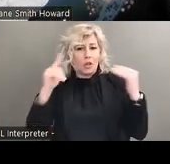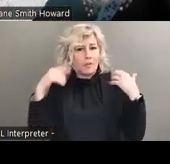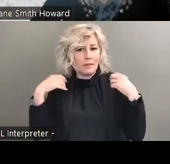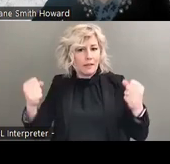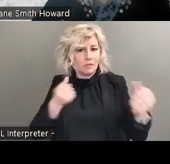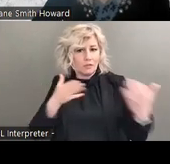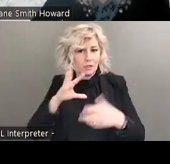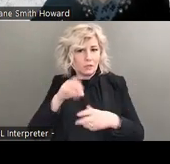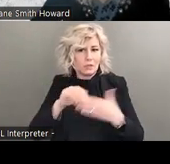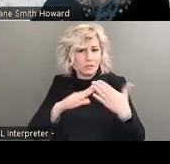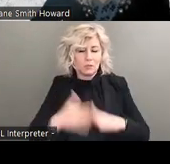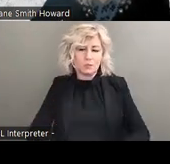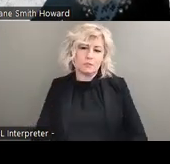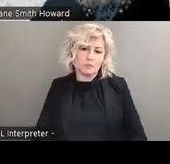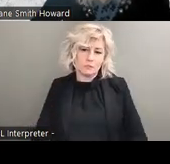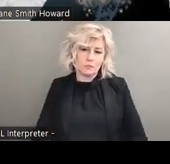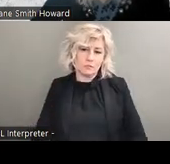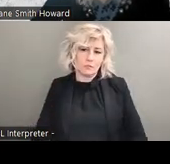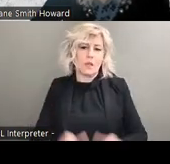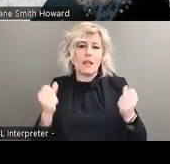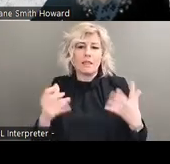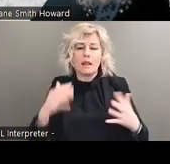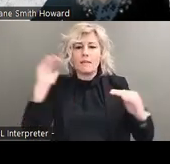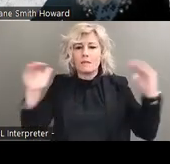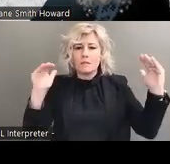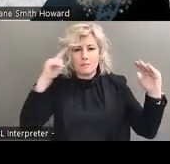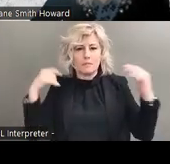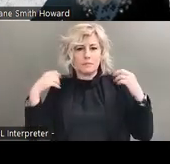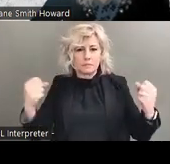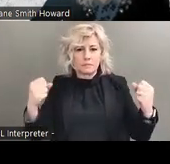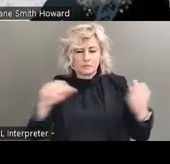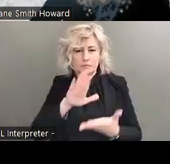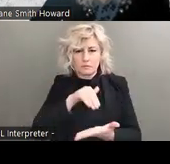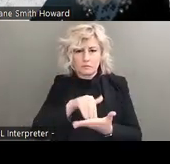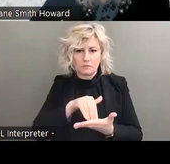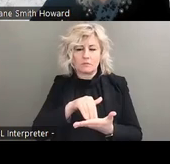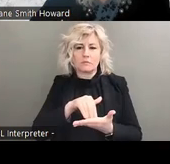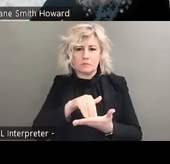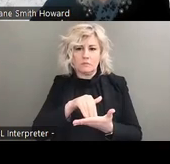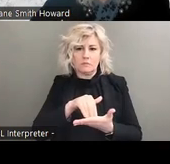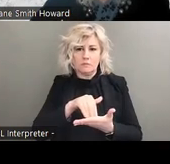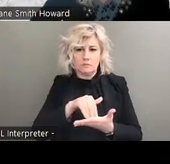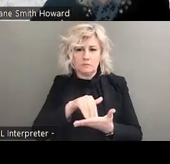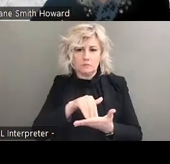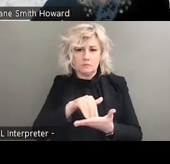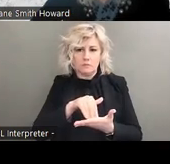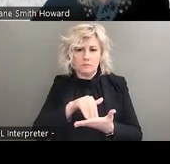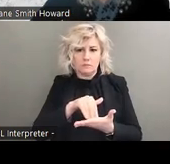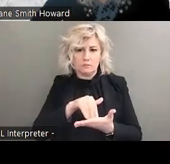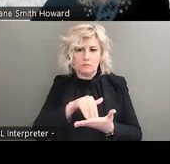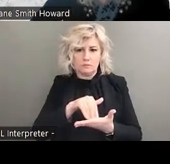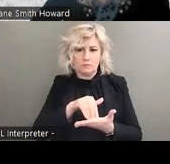community. A lot of adult mental health centers in the community have been, because of the